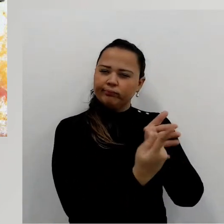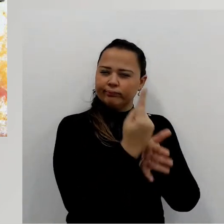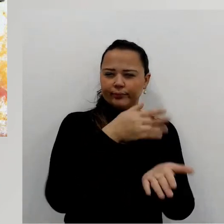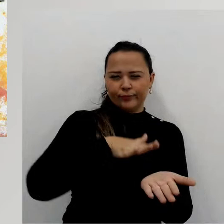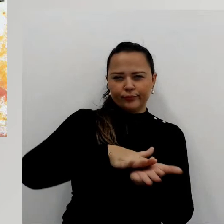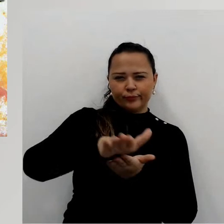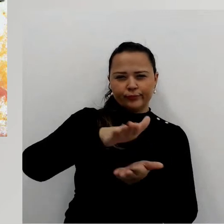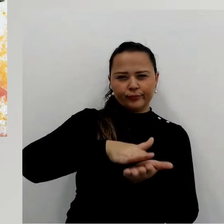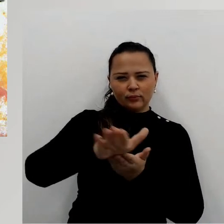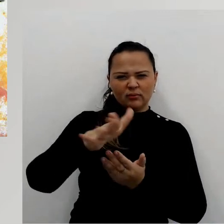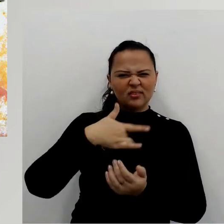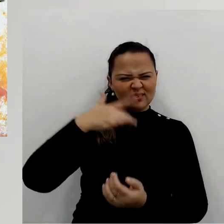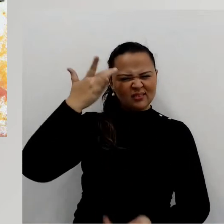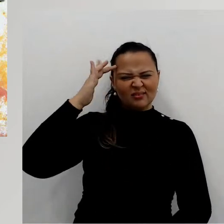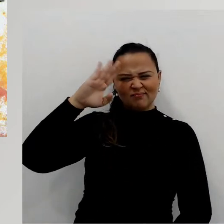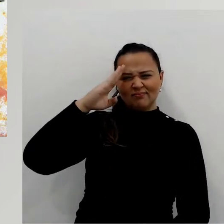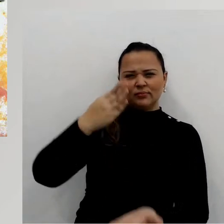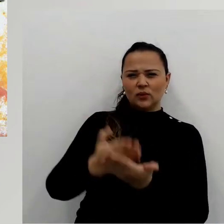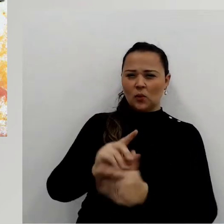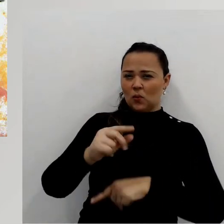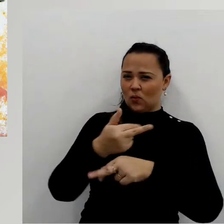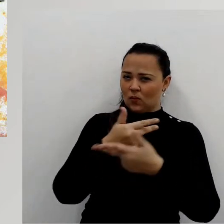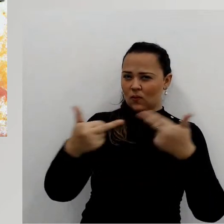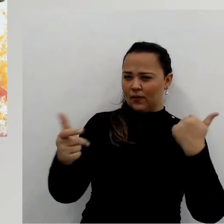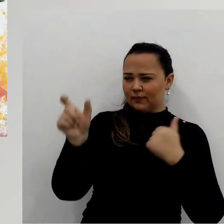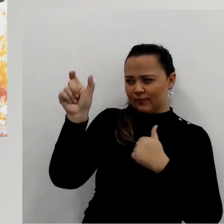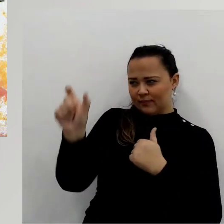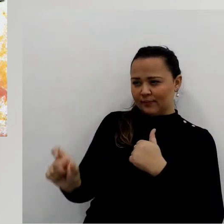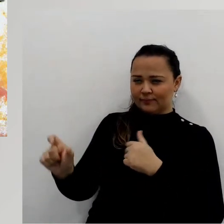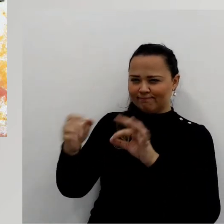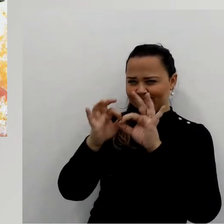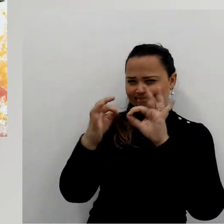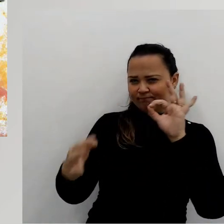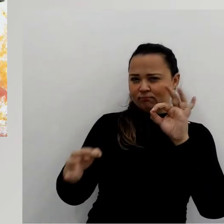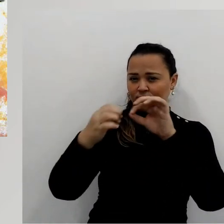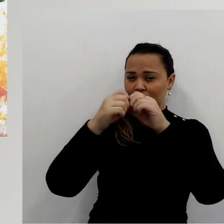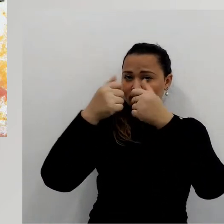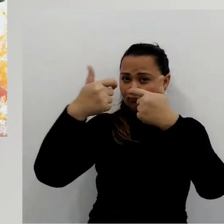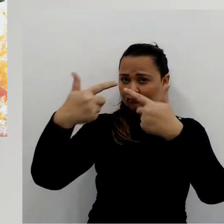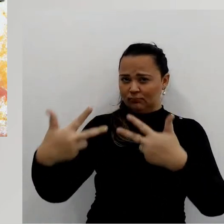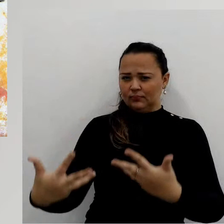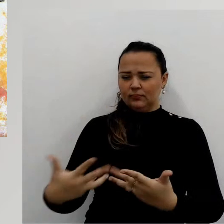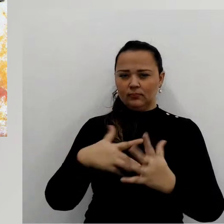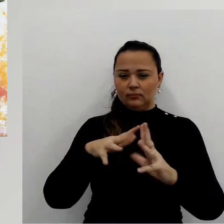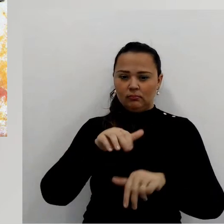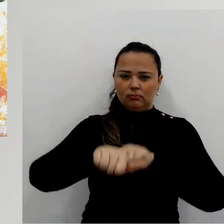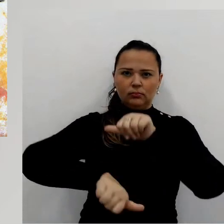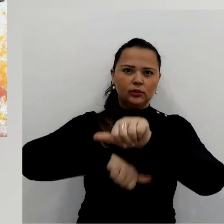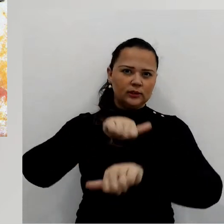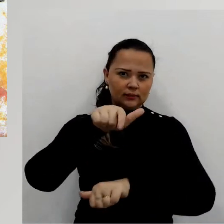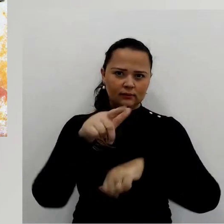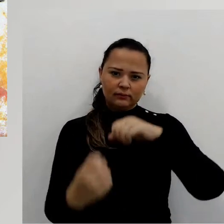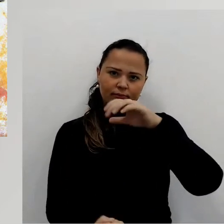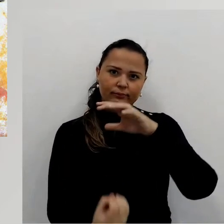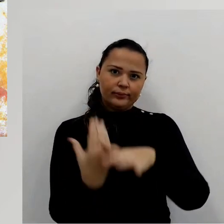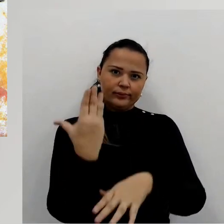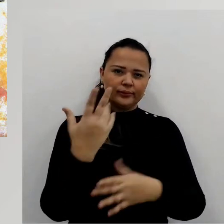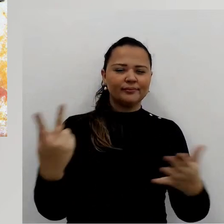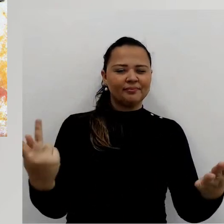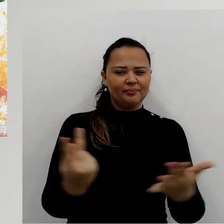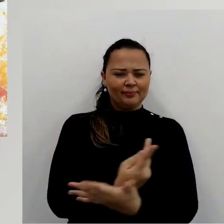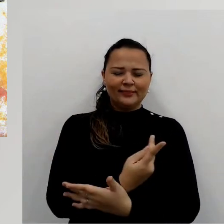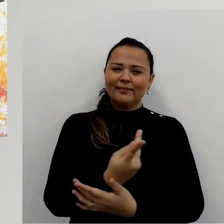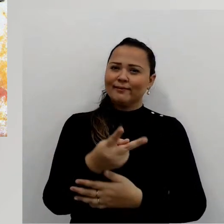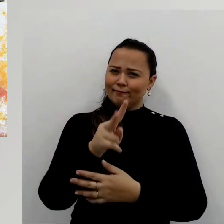was actually really did describe some of the many changes that are occurring, and there are lots of changes that are coming. So as a